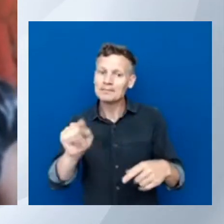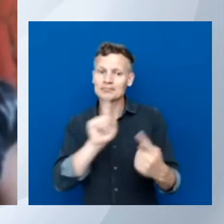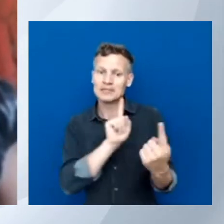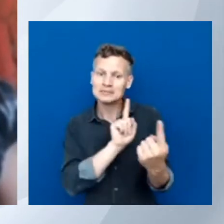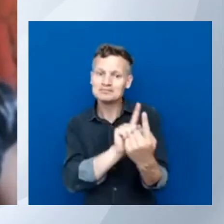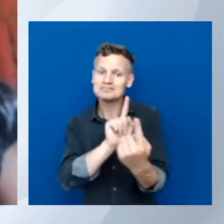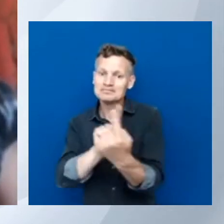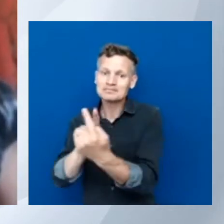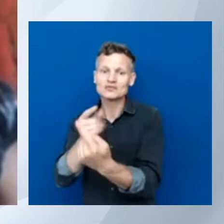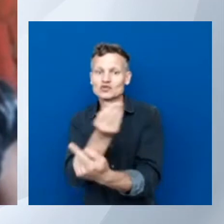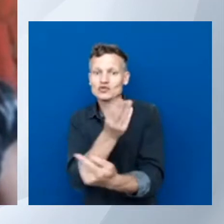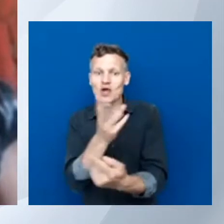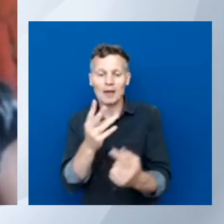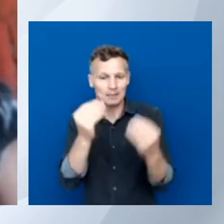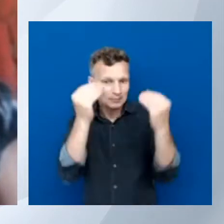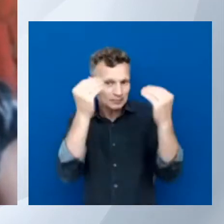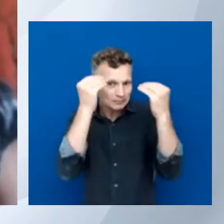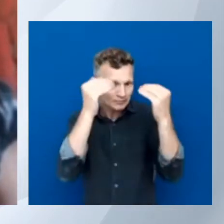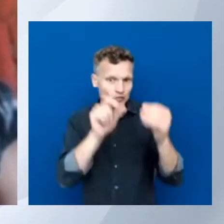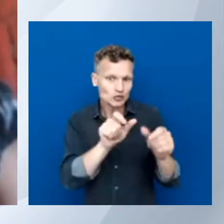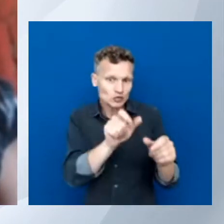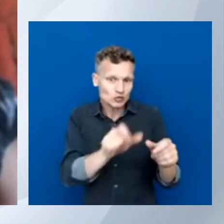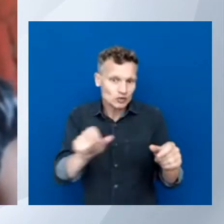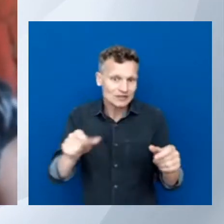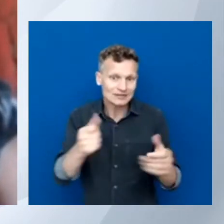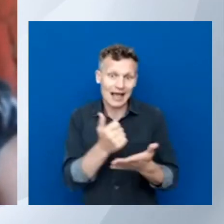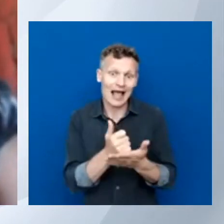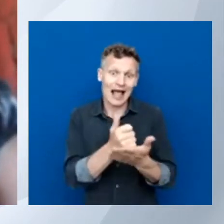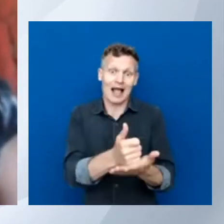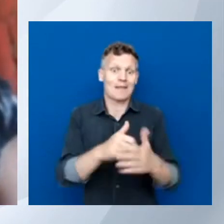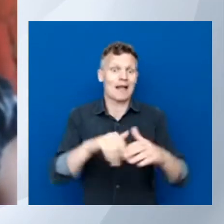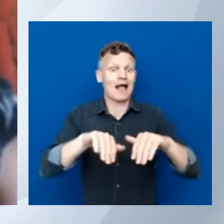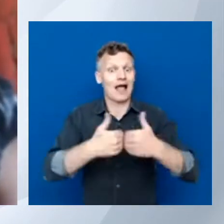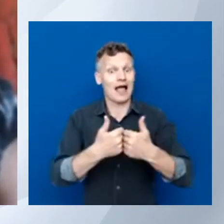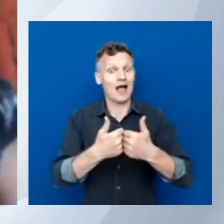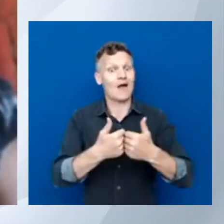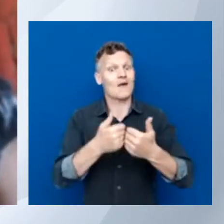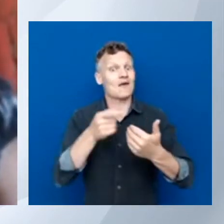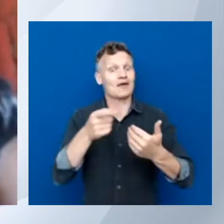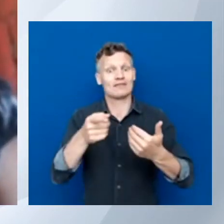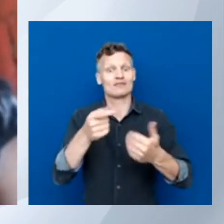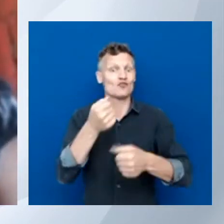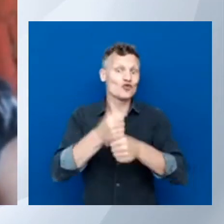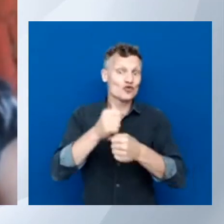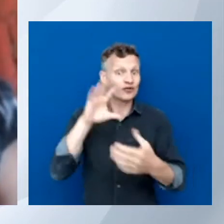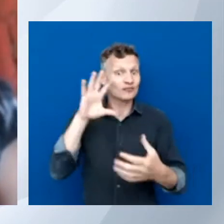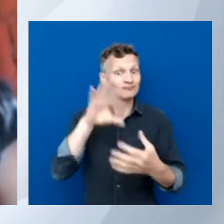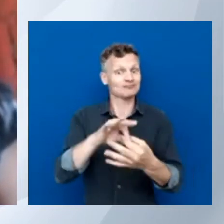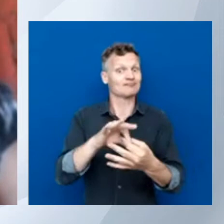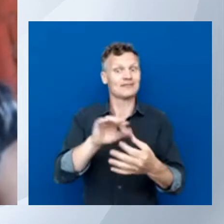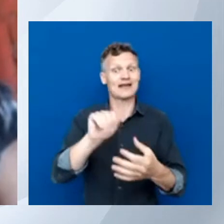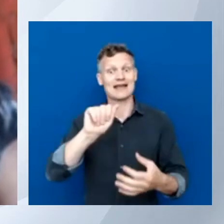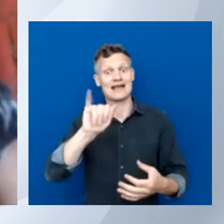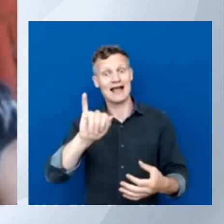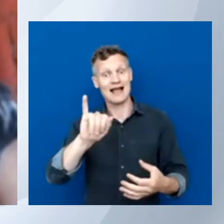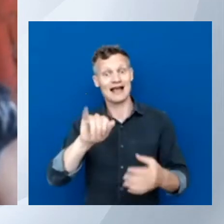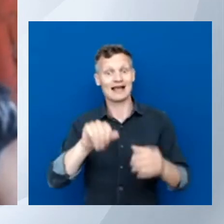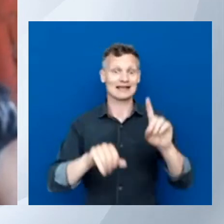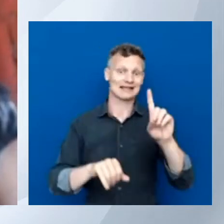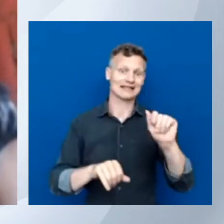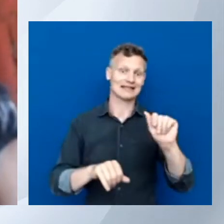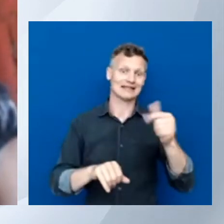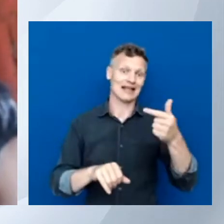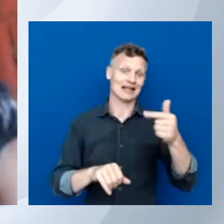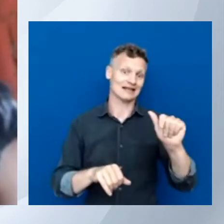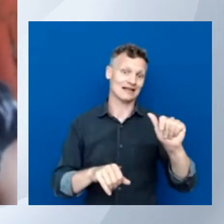to get to the field of AI and data science. That sounds great. I think that's really important. Yeah, it is.